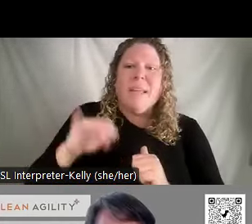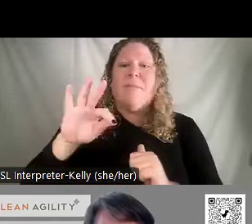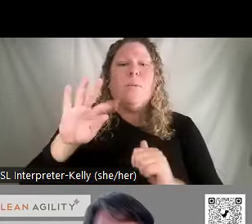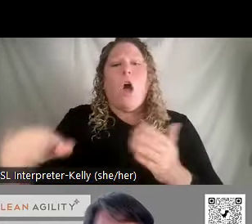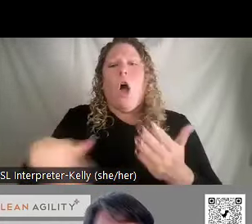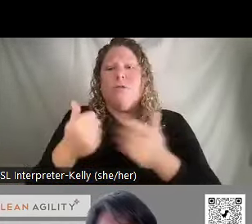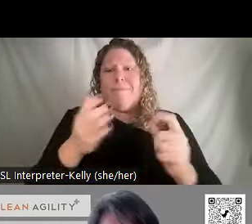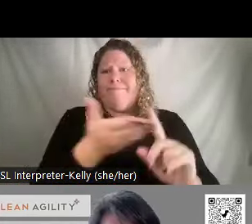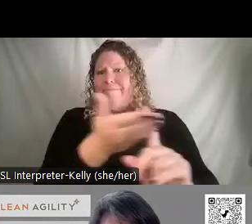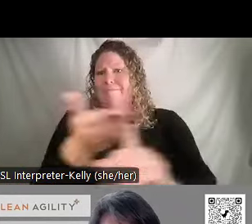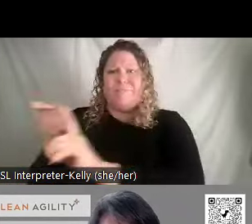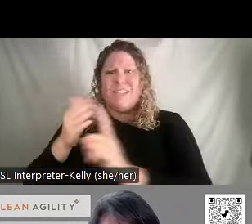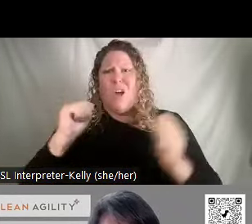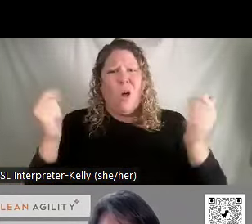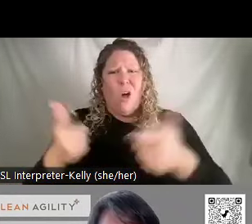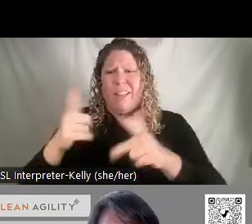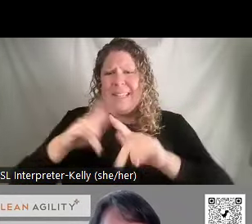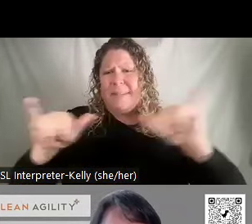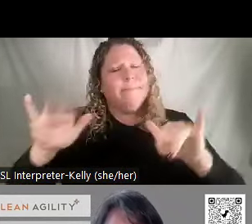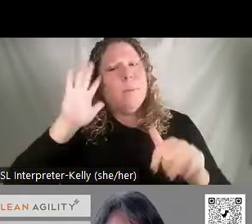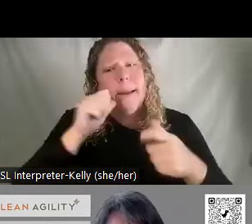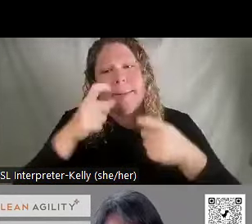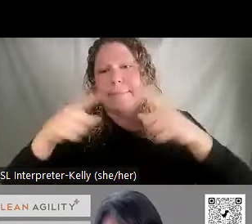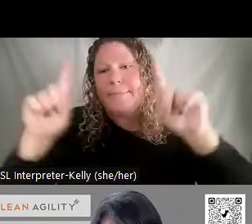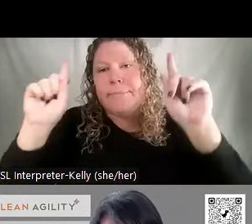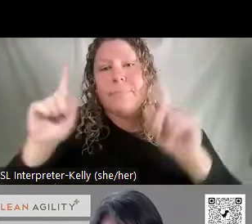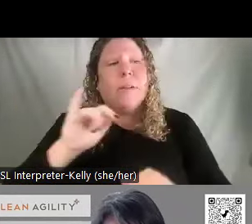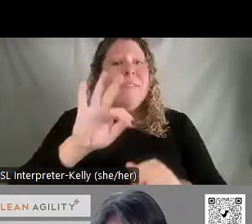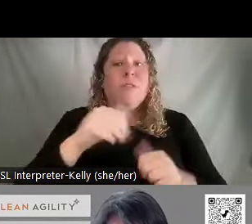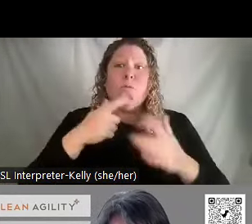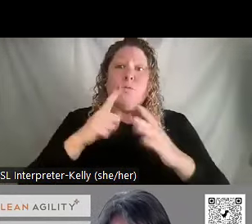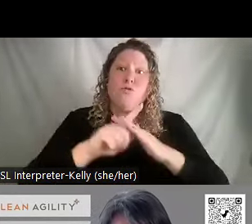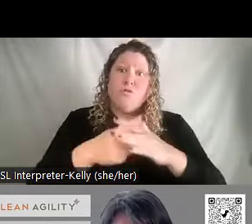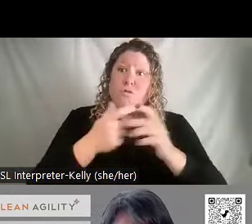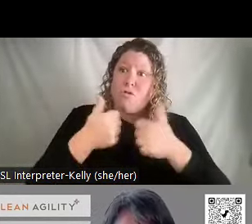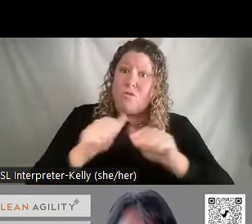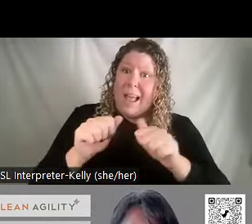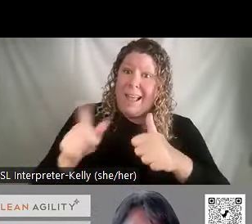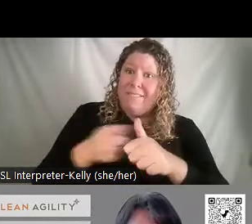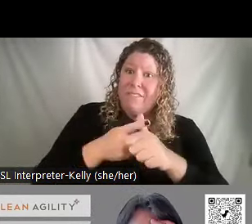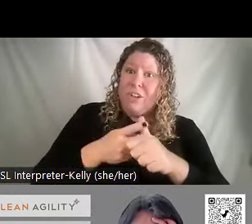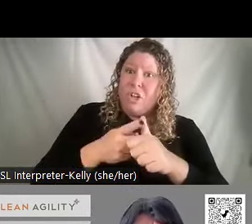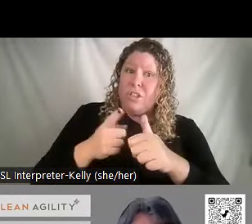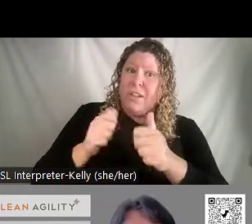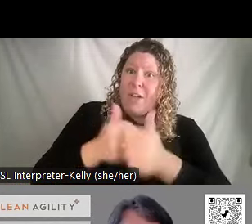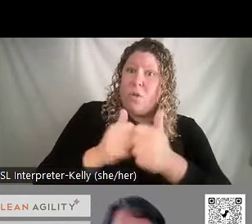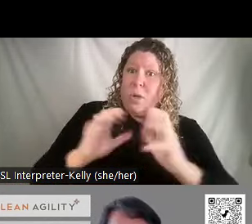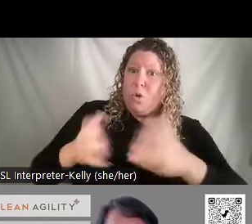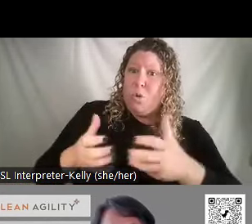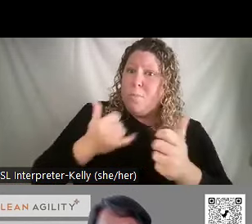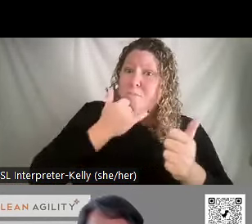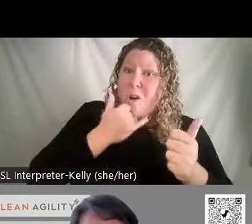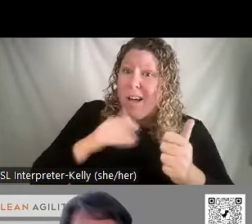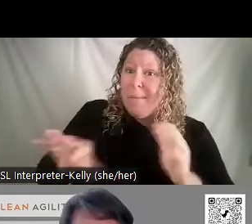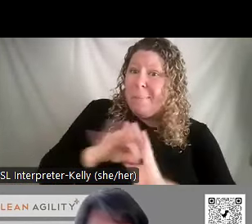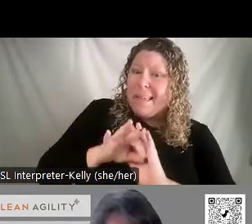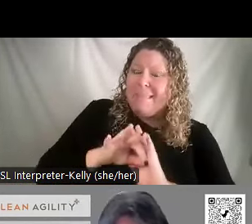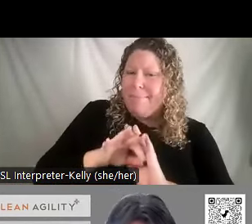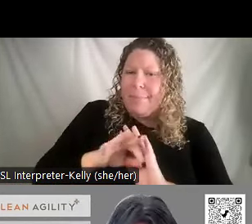not going to be successful. Or if we start with the wrong group, we won't have the same amount of impact. Something else to think about in